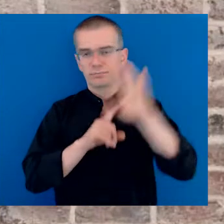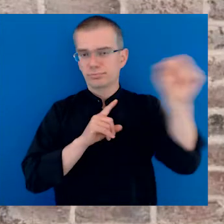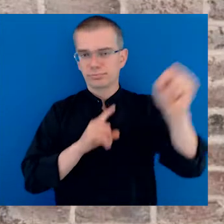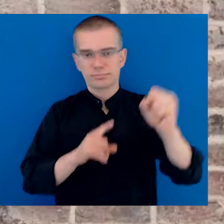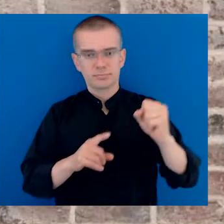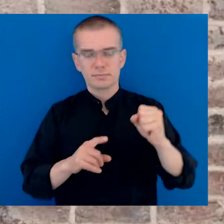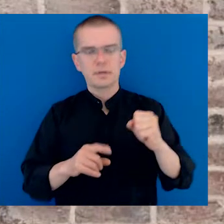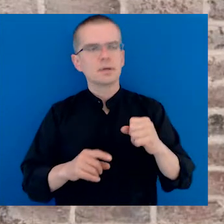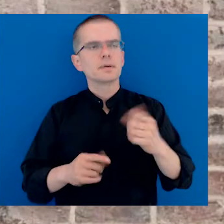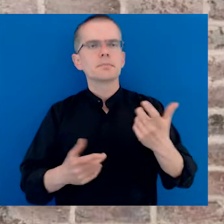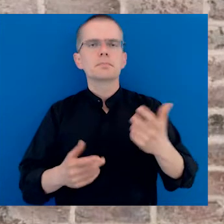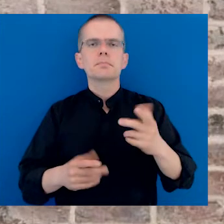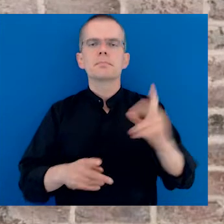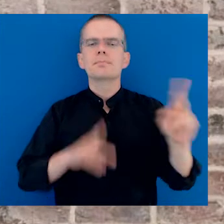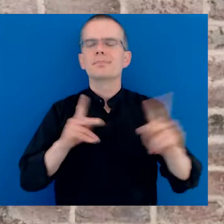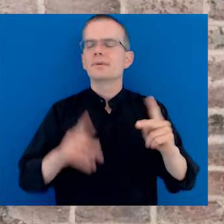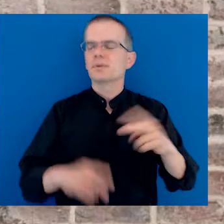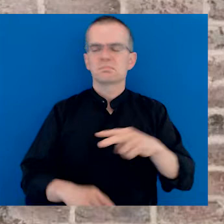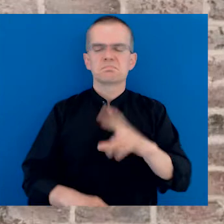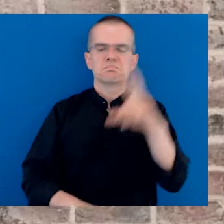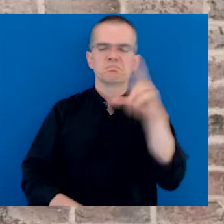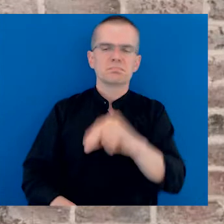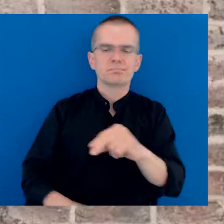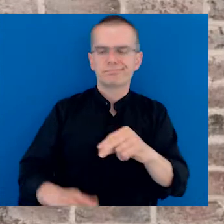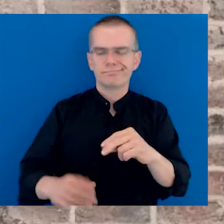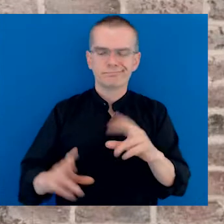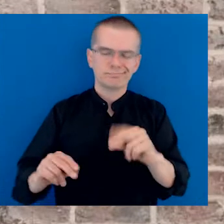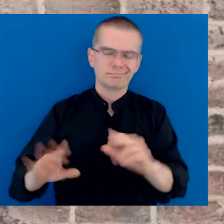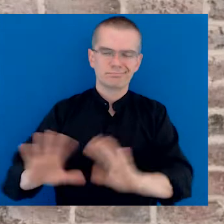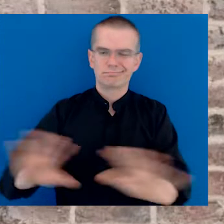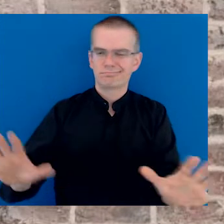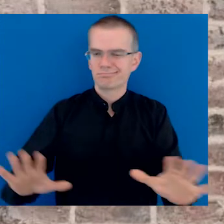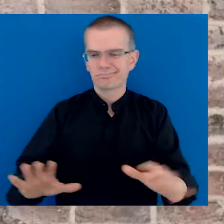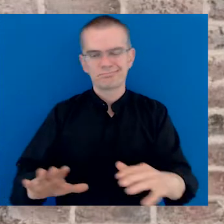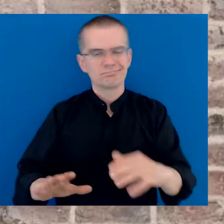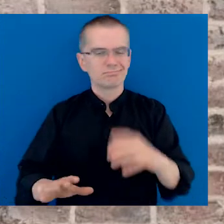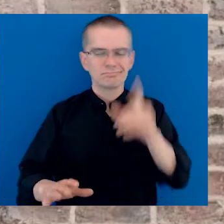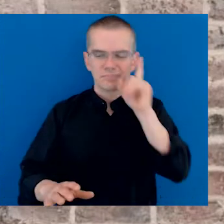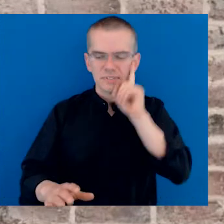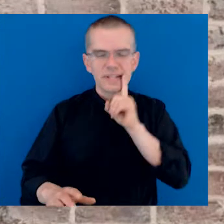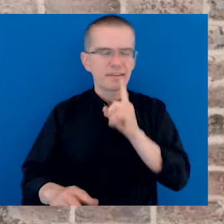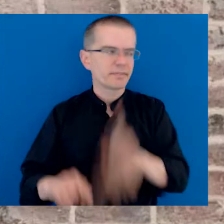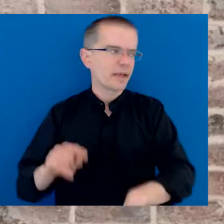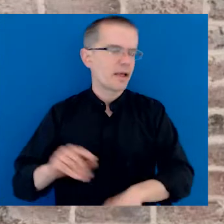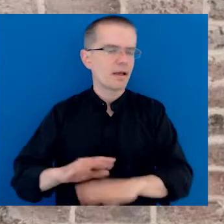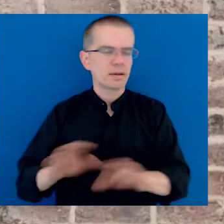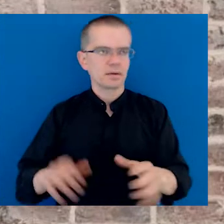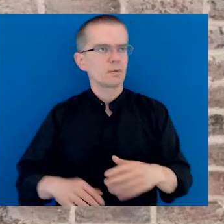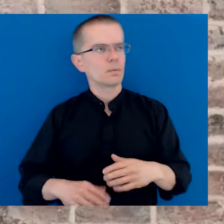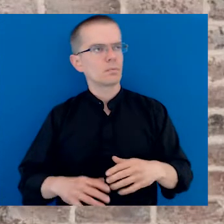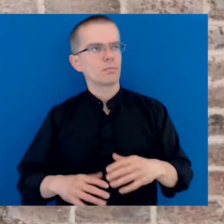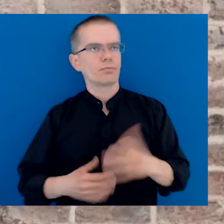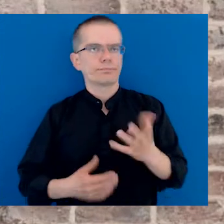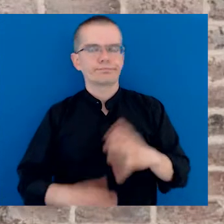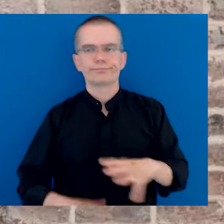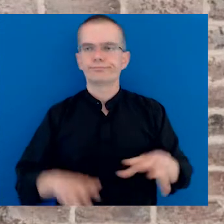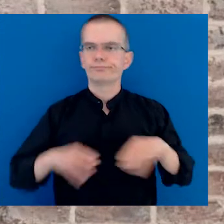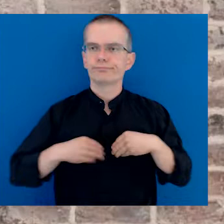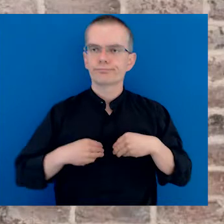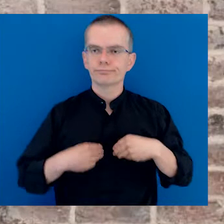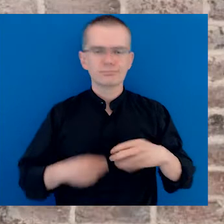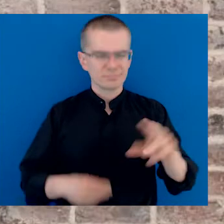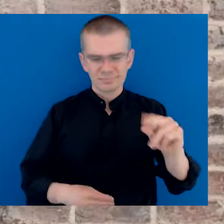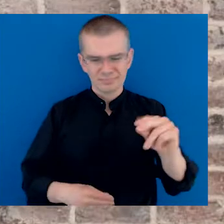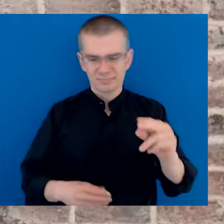the limitations that people expected of people who were deaf at that time. Like, he was trained